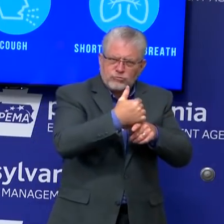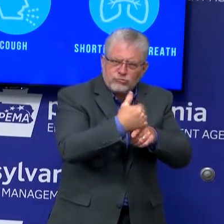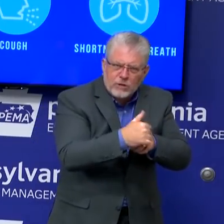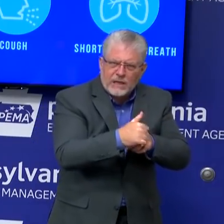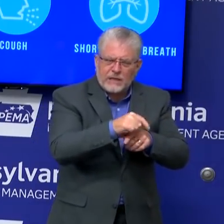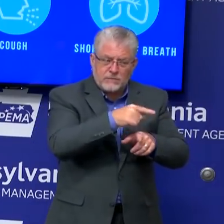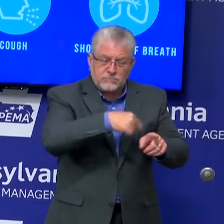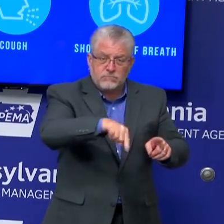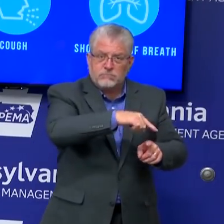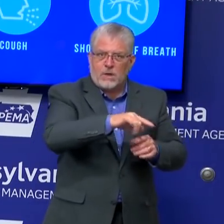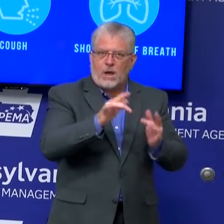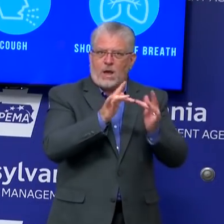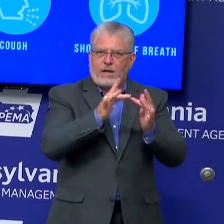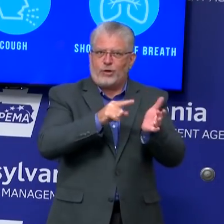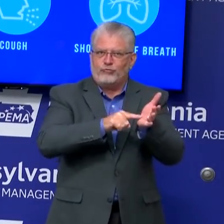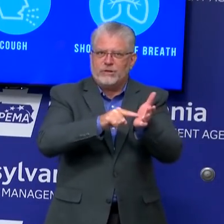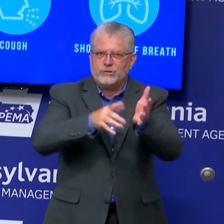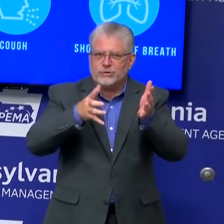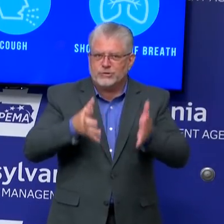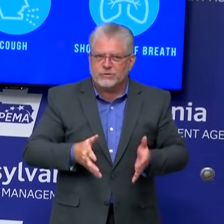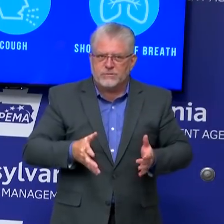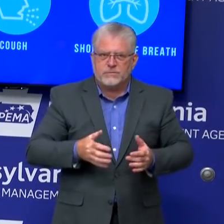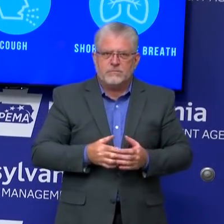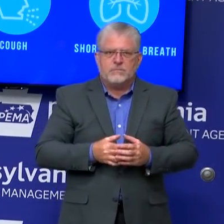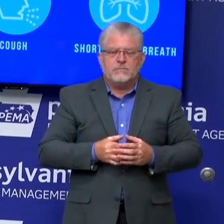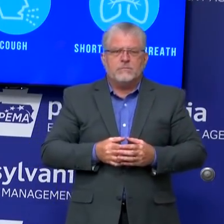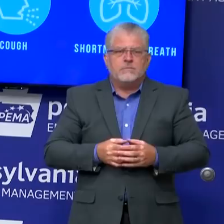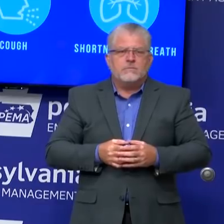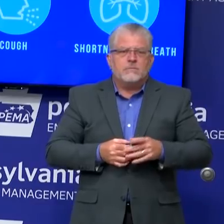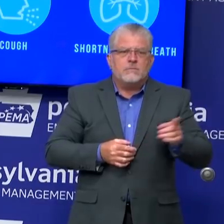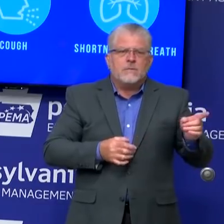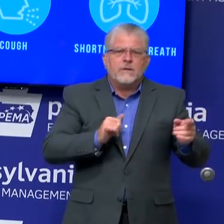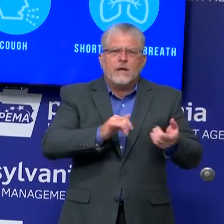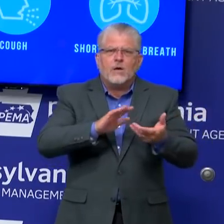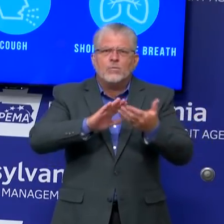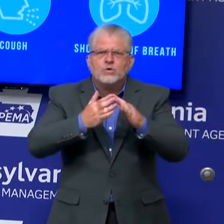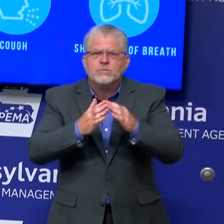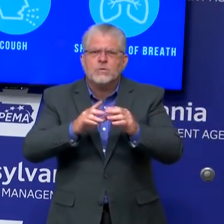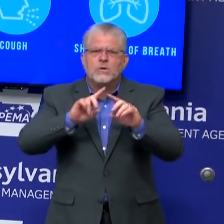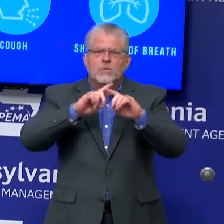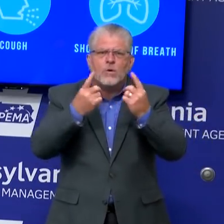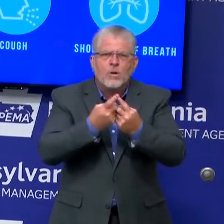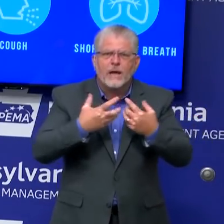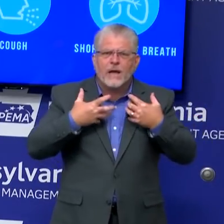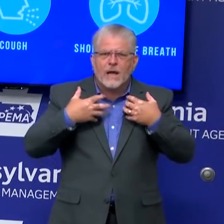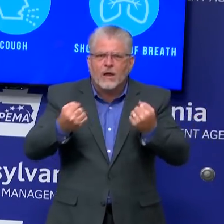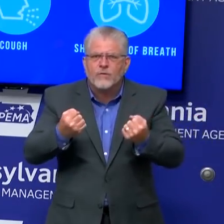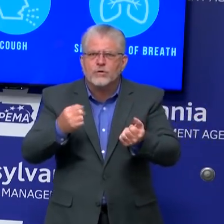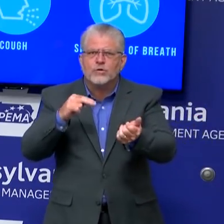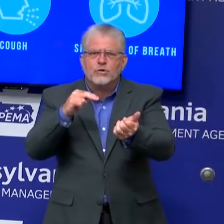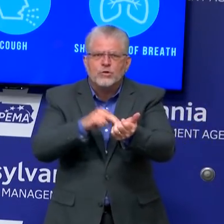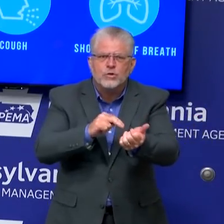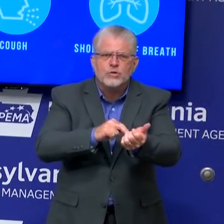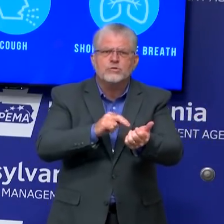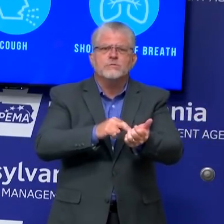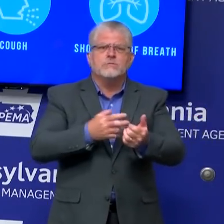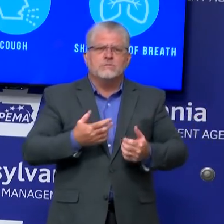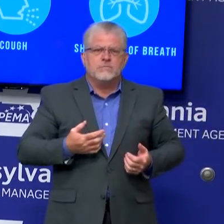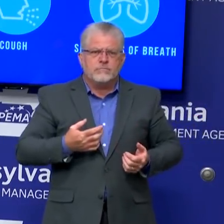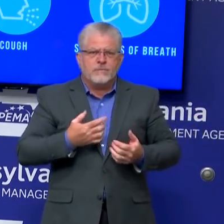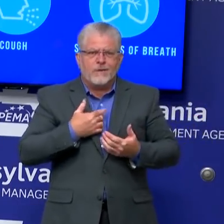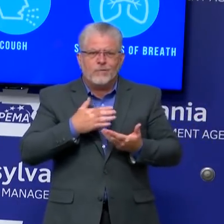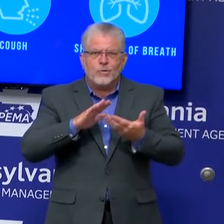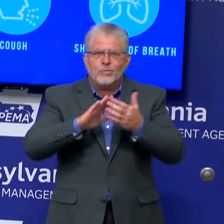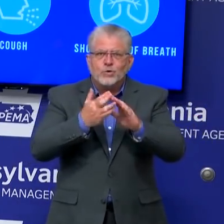health nurses, local municipal health departments, and our committed volunteers. And we're working to increase that